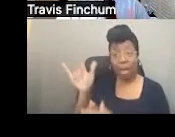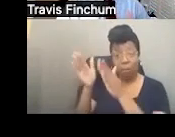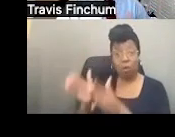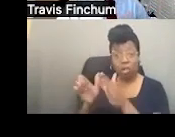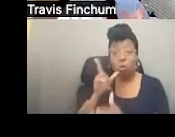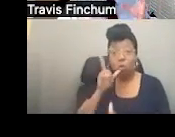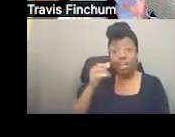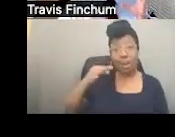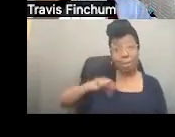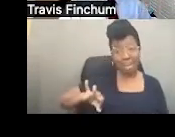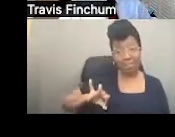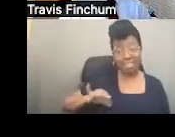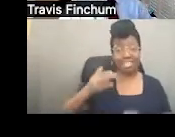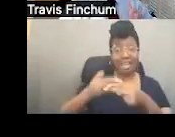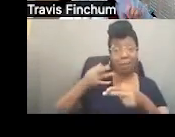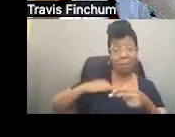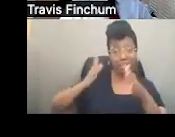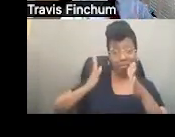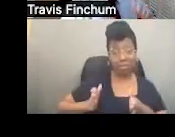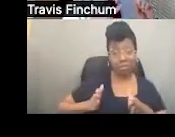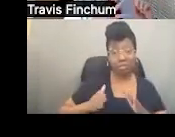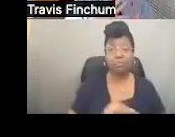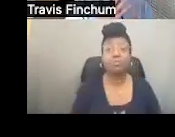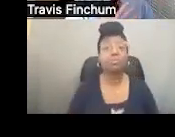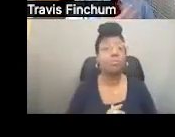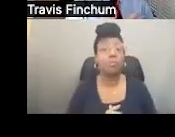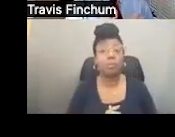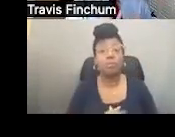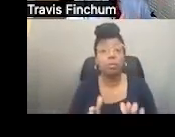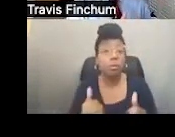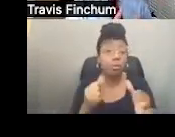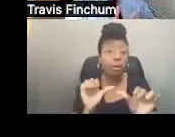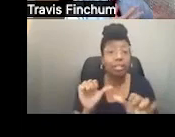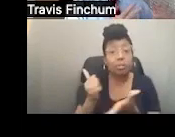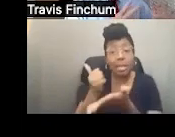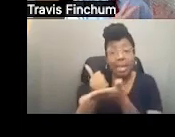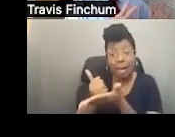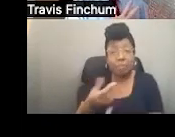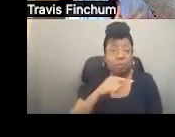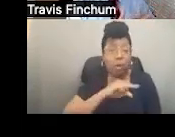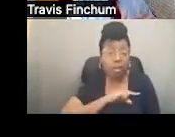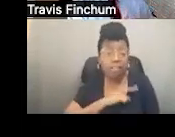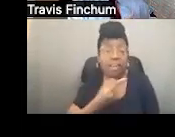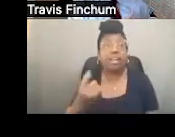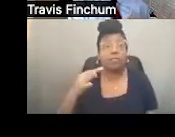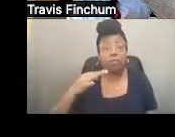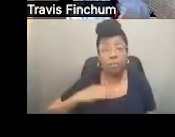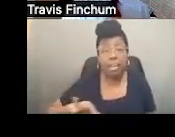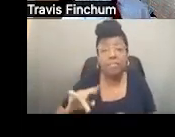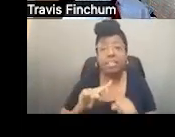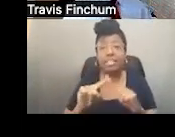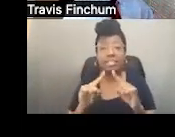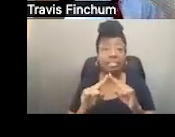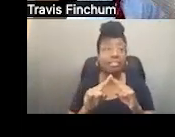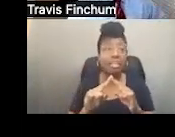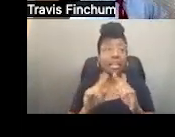centerpiece of all this planning, that we're trying to, again, help that individual qualify for benefits, enhance their quality